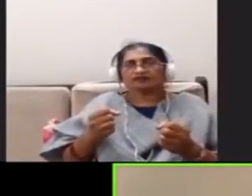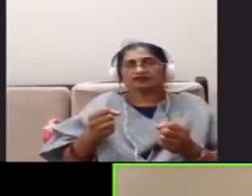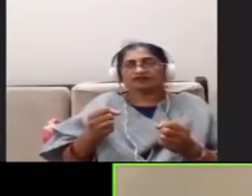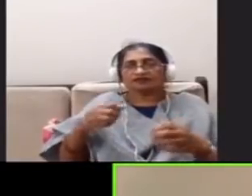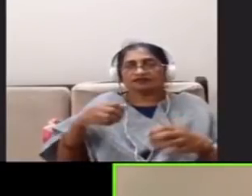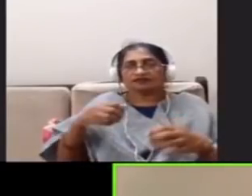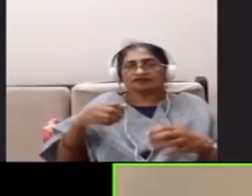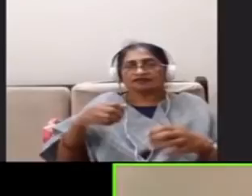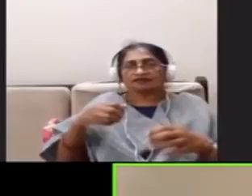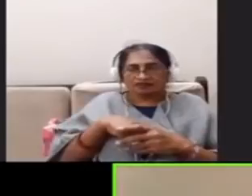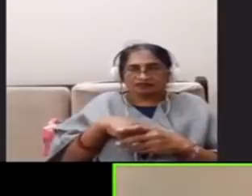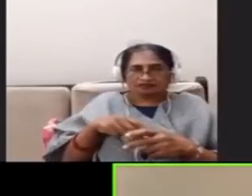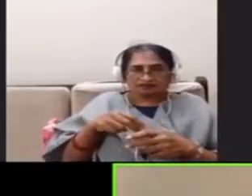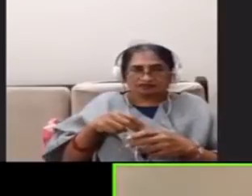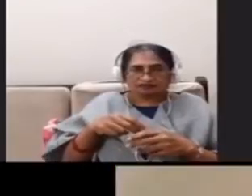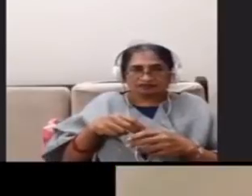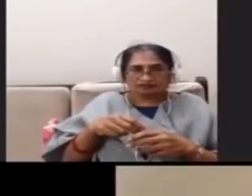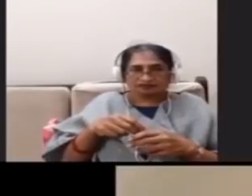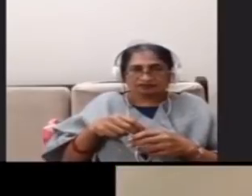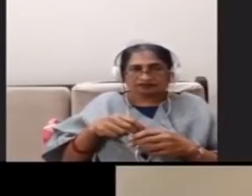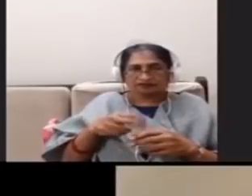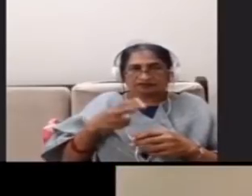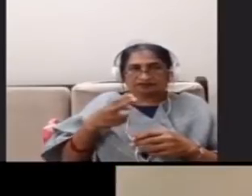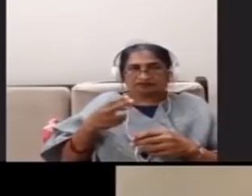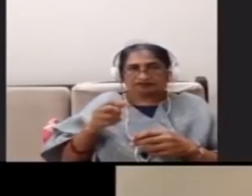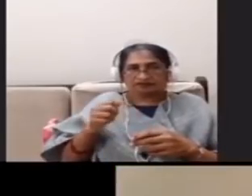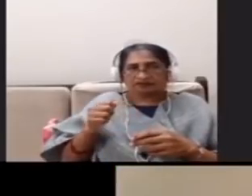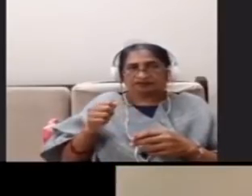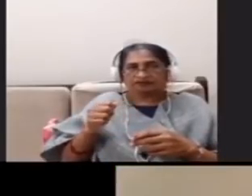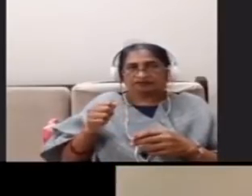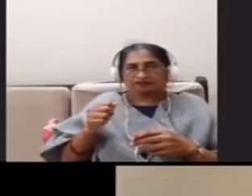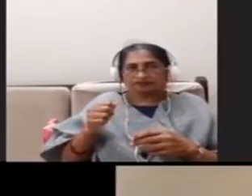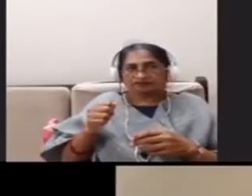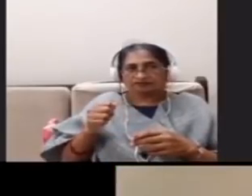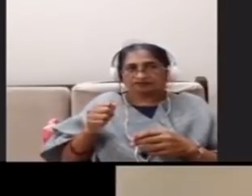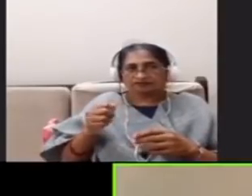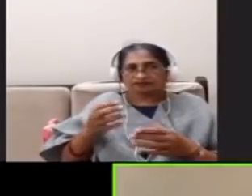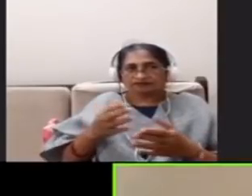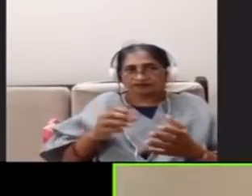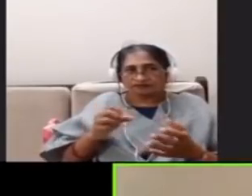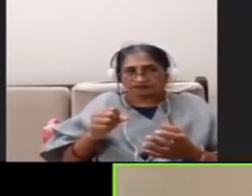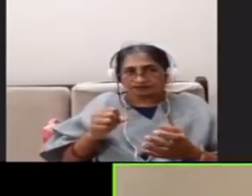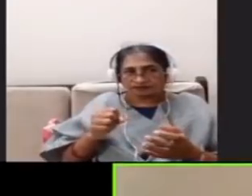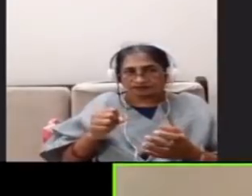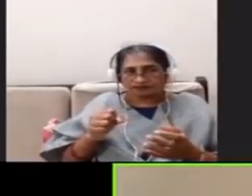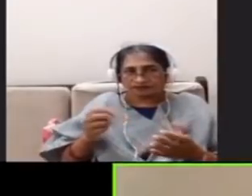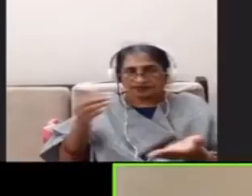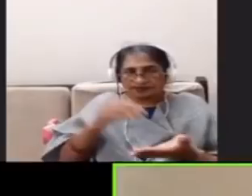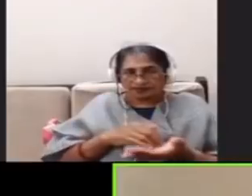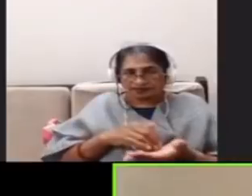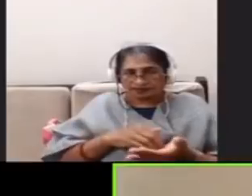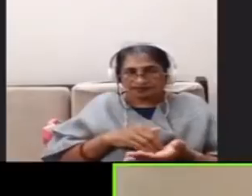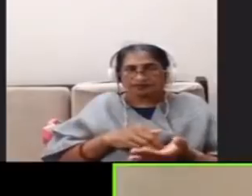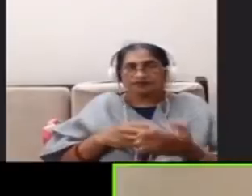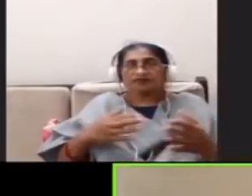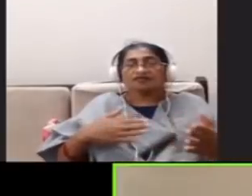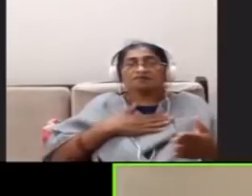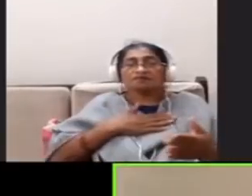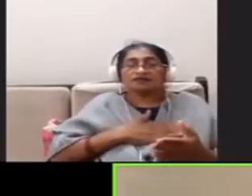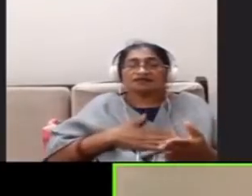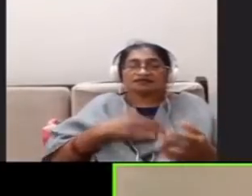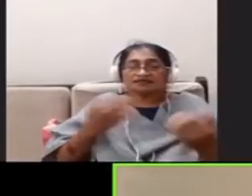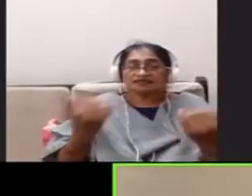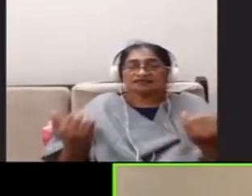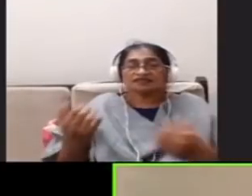attitudes. And Mr. Hull, the same as well. So again, I'm extremely pleased to be here today.